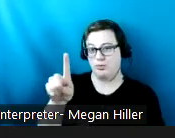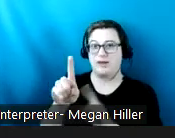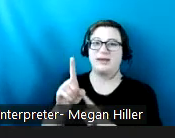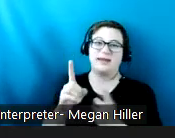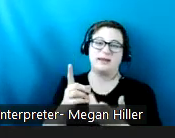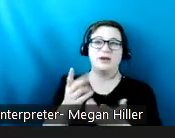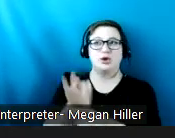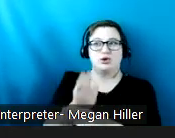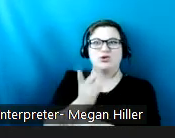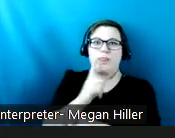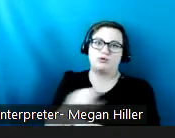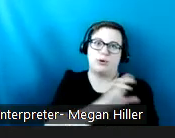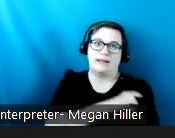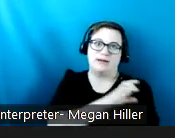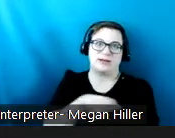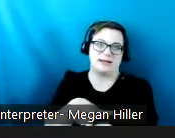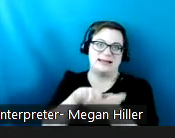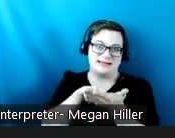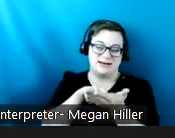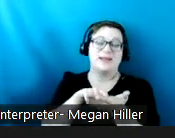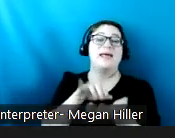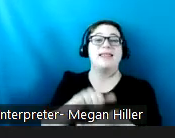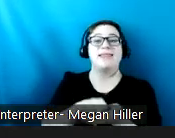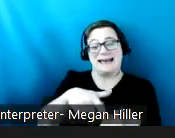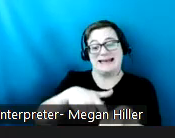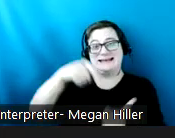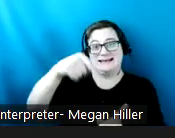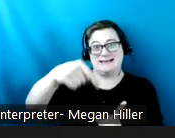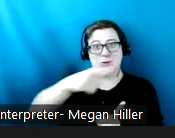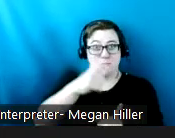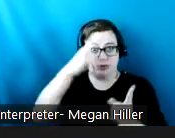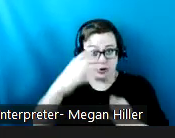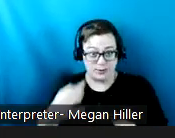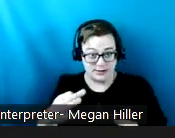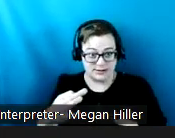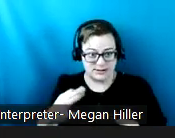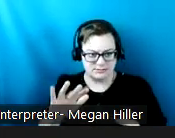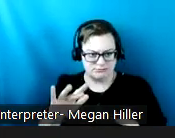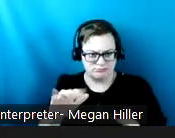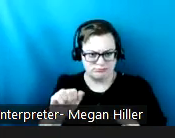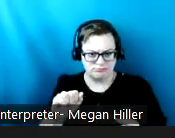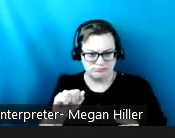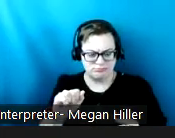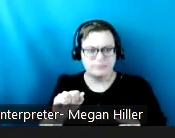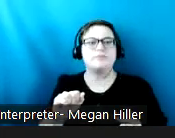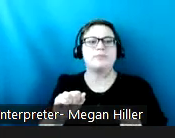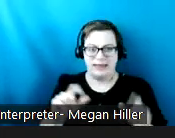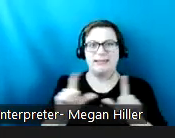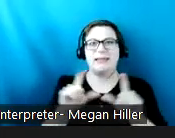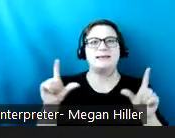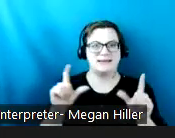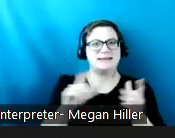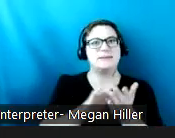necessary. This clinical necessity can be determined by, I see licensed mental health professional. I think that's